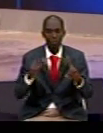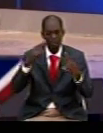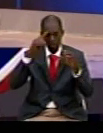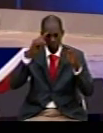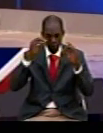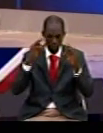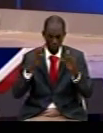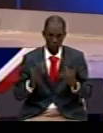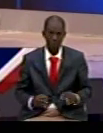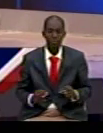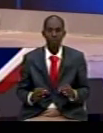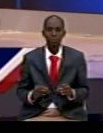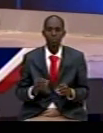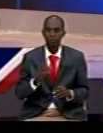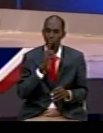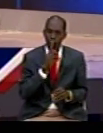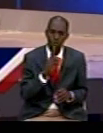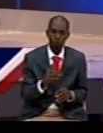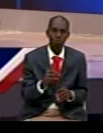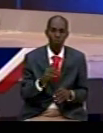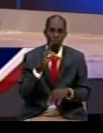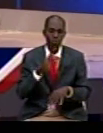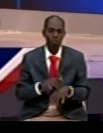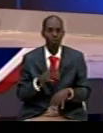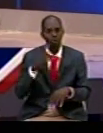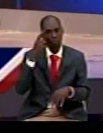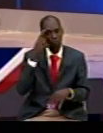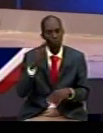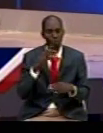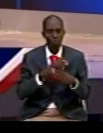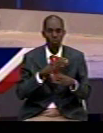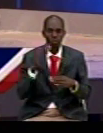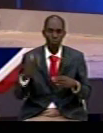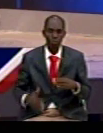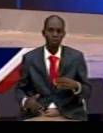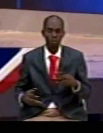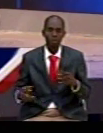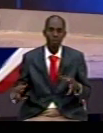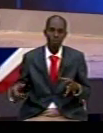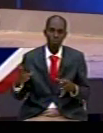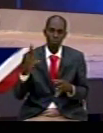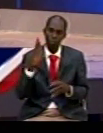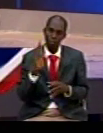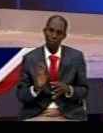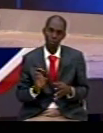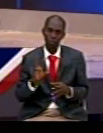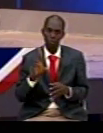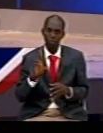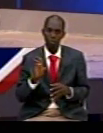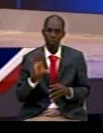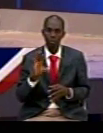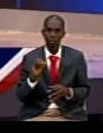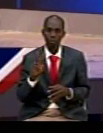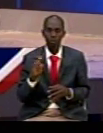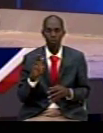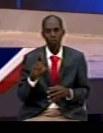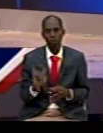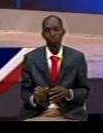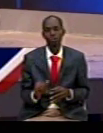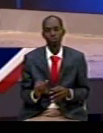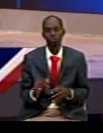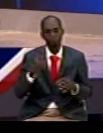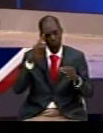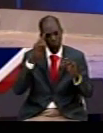decisive, definite touch for total recovery. Decisive. There's no doubt about it. And